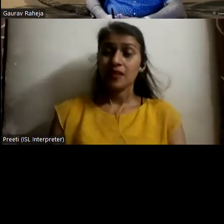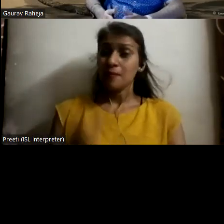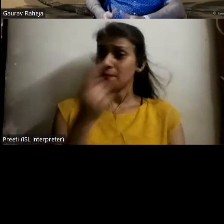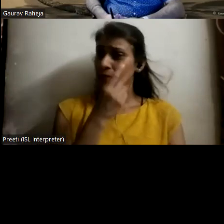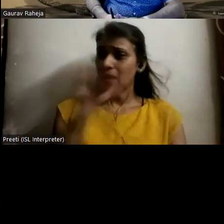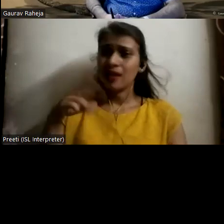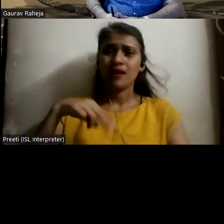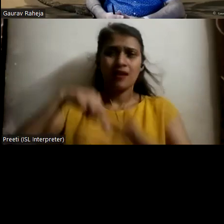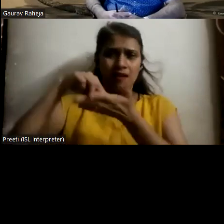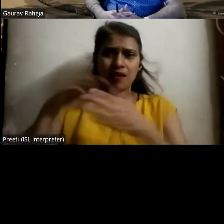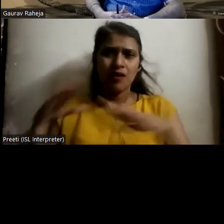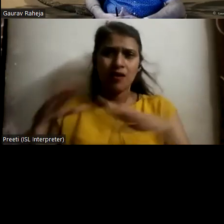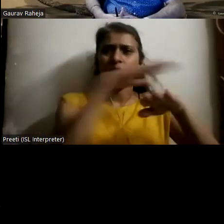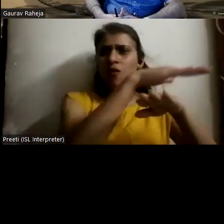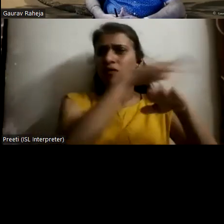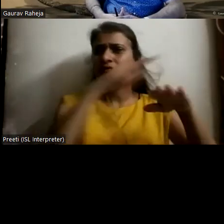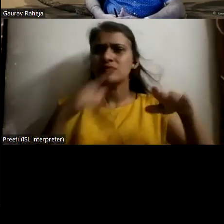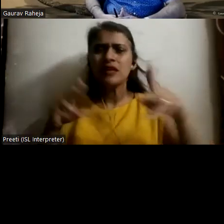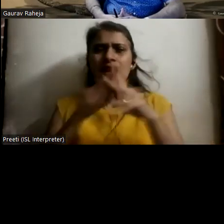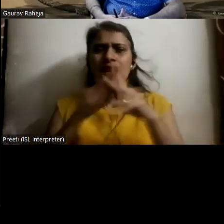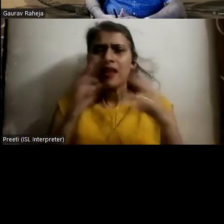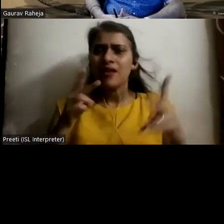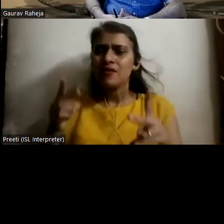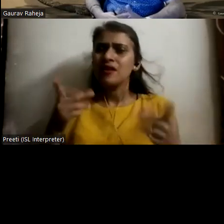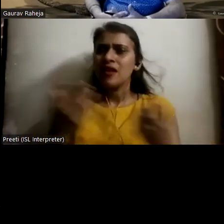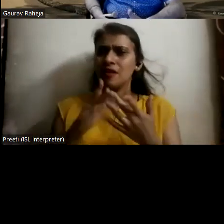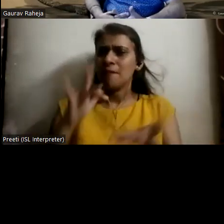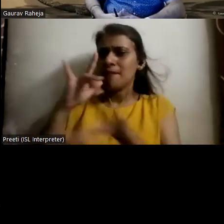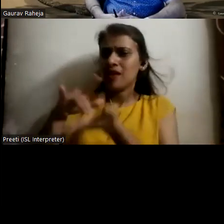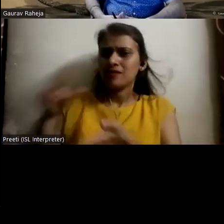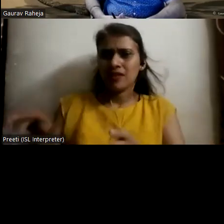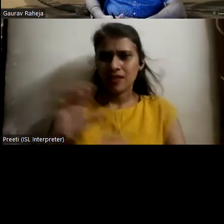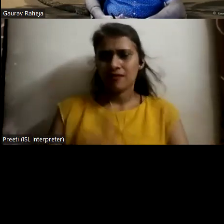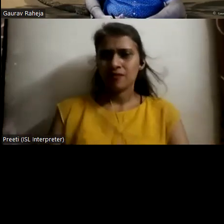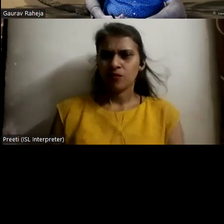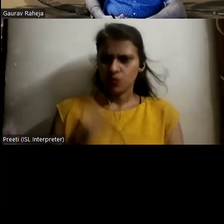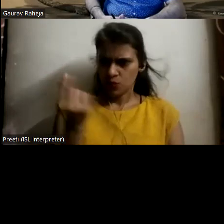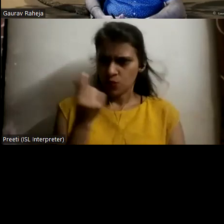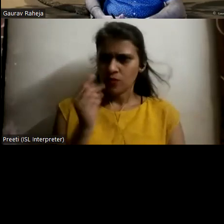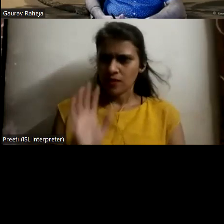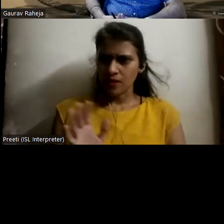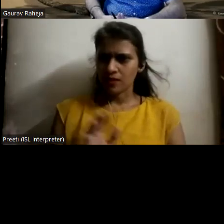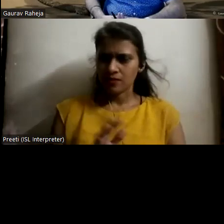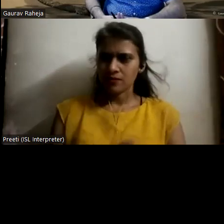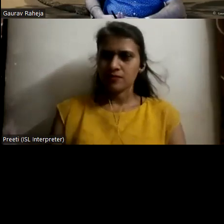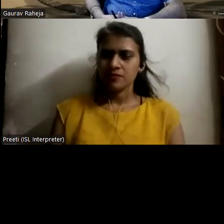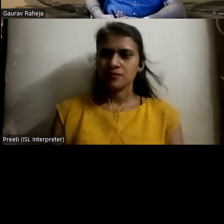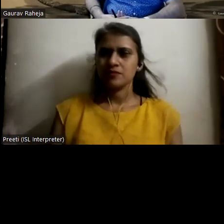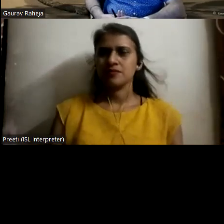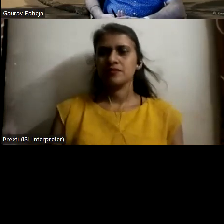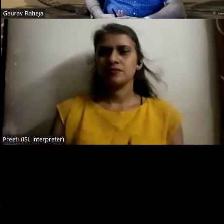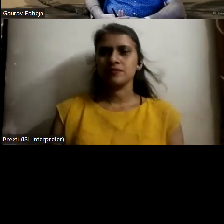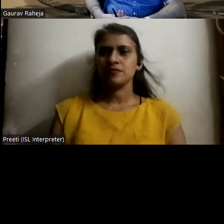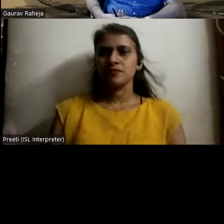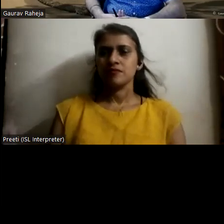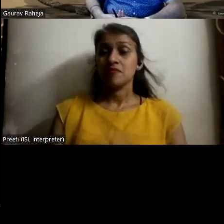elevators for taking you down to the platforms, right? Many of you might have used it. But I've also heard the complaints